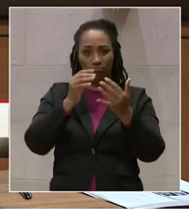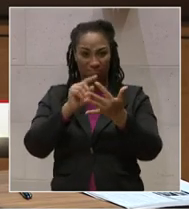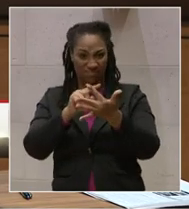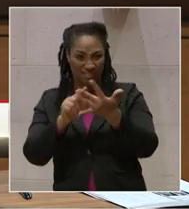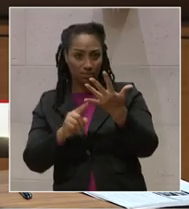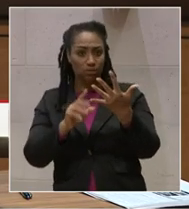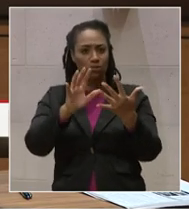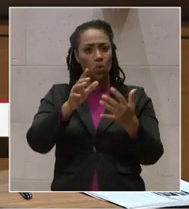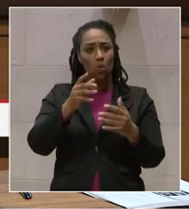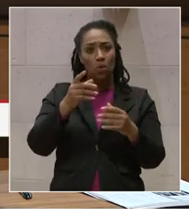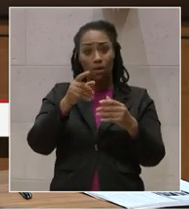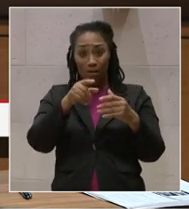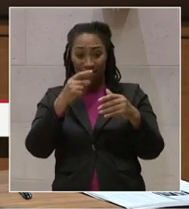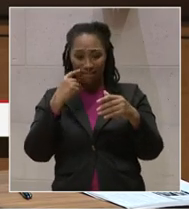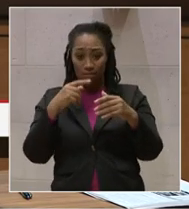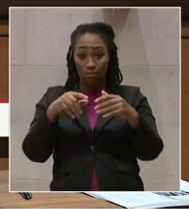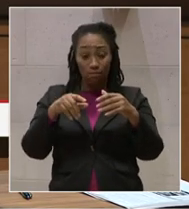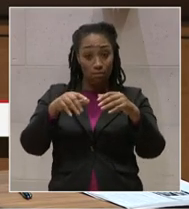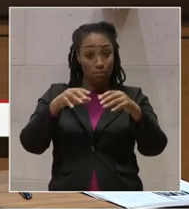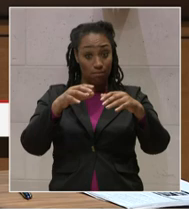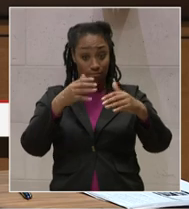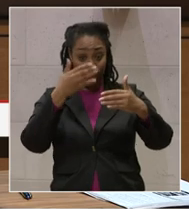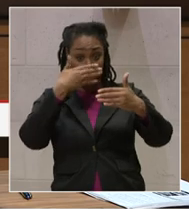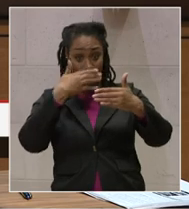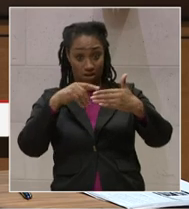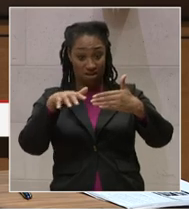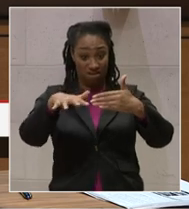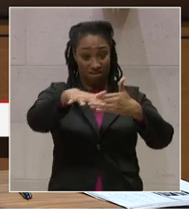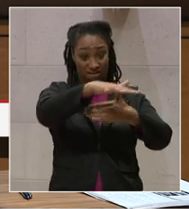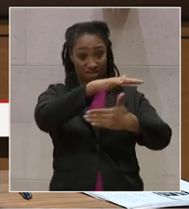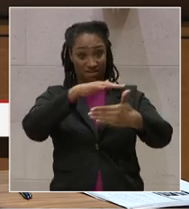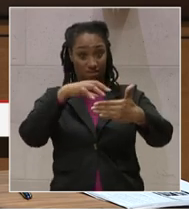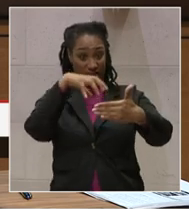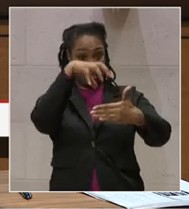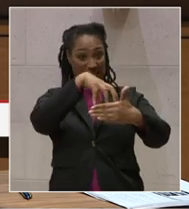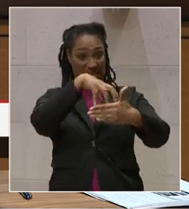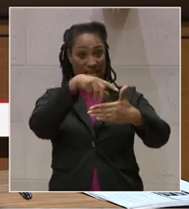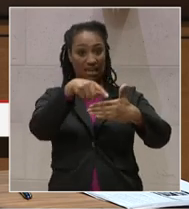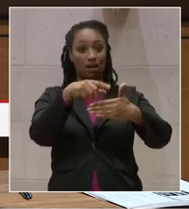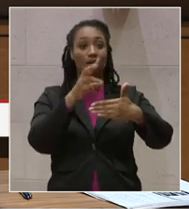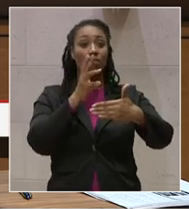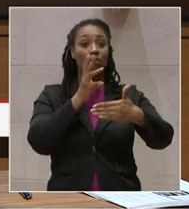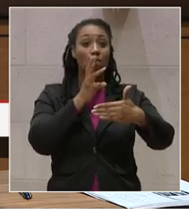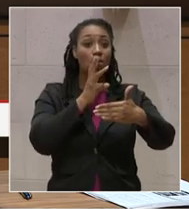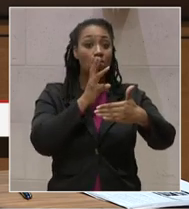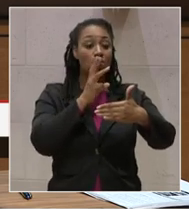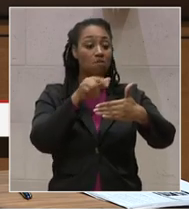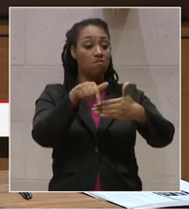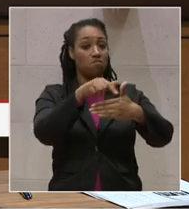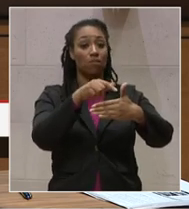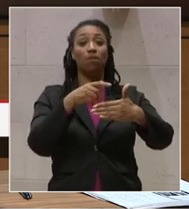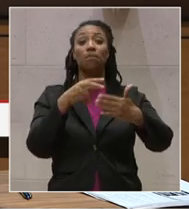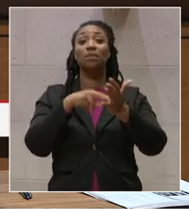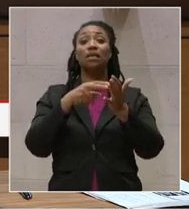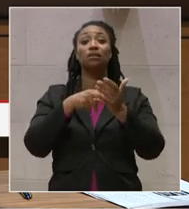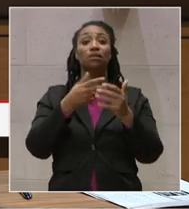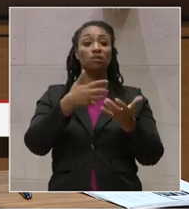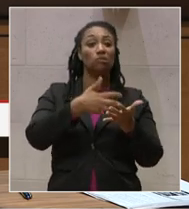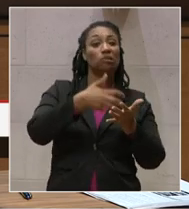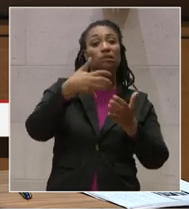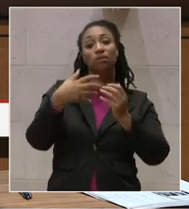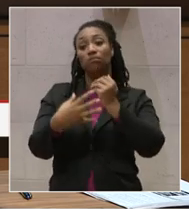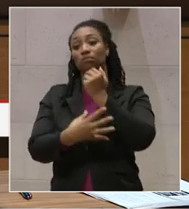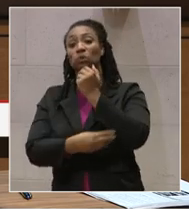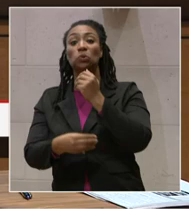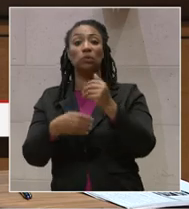It's located a block from the waterfront metro station, and it combines 136 affordable units of